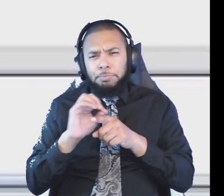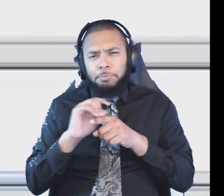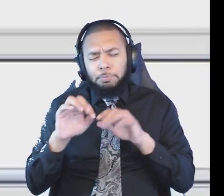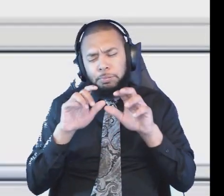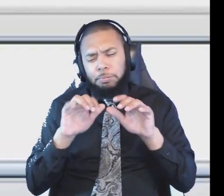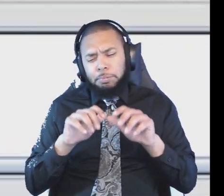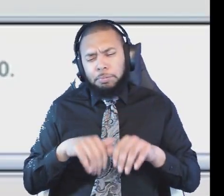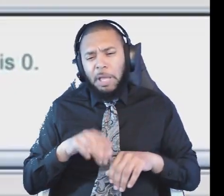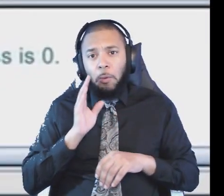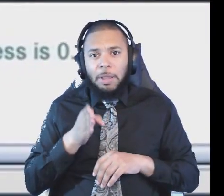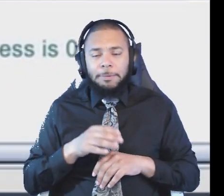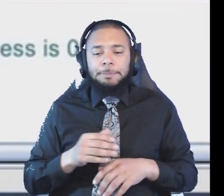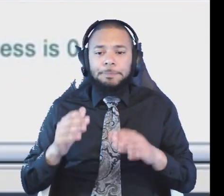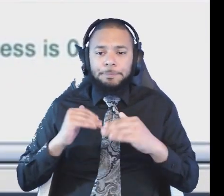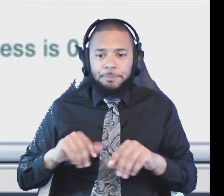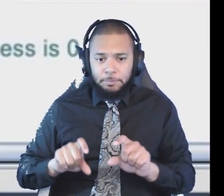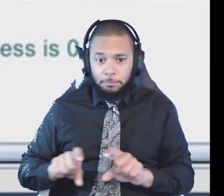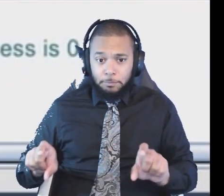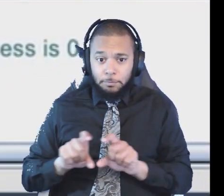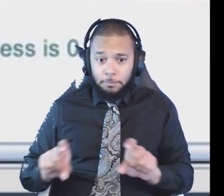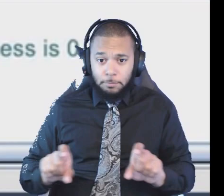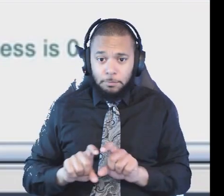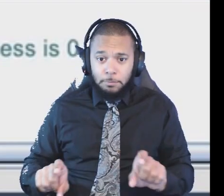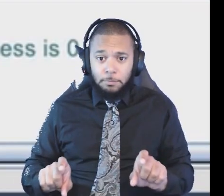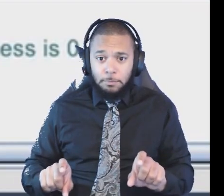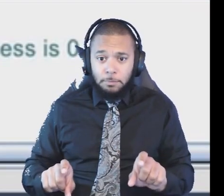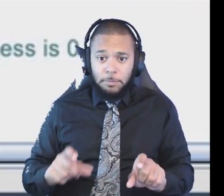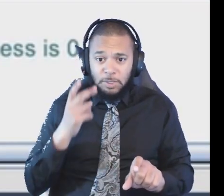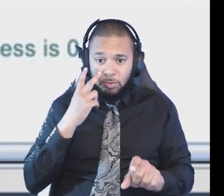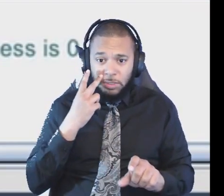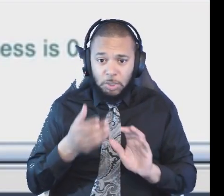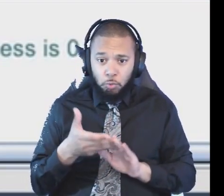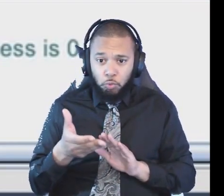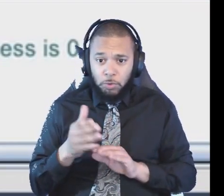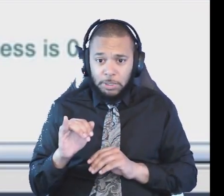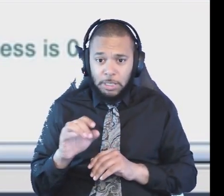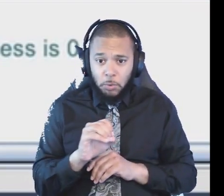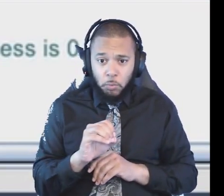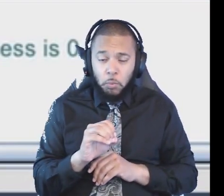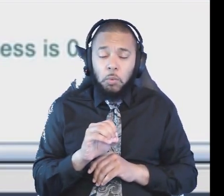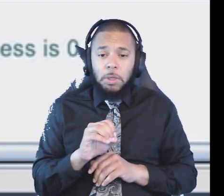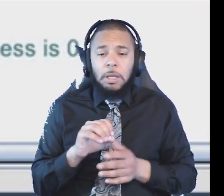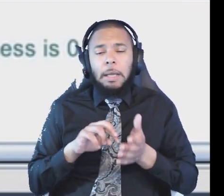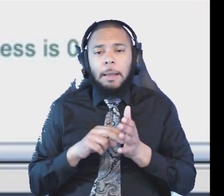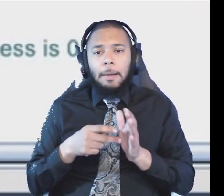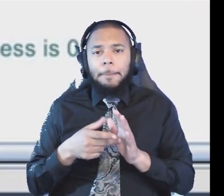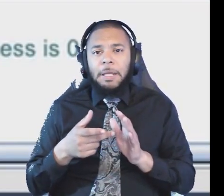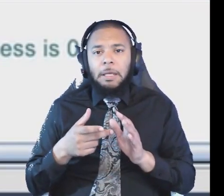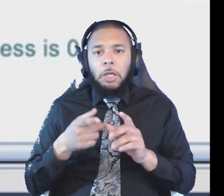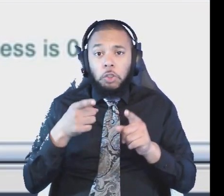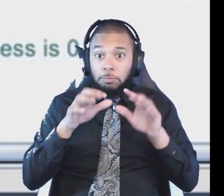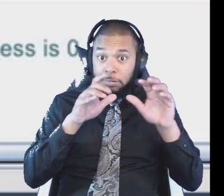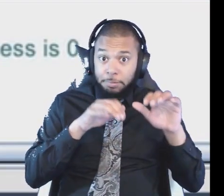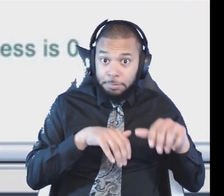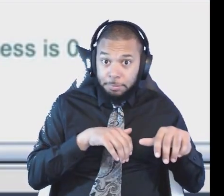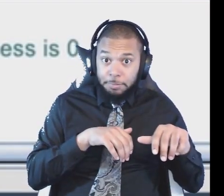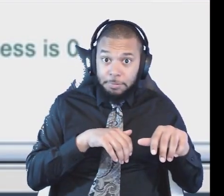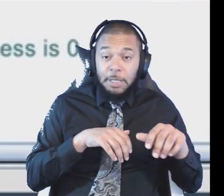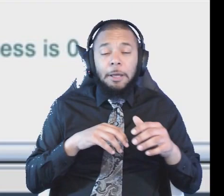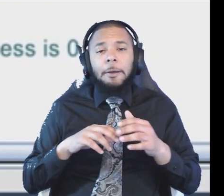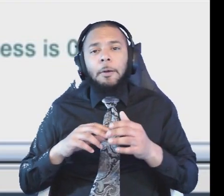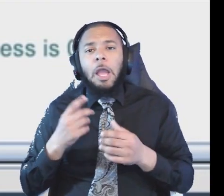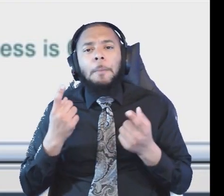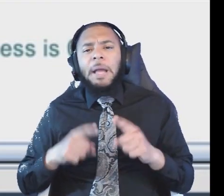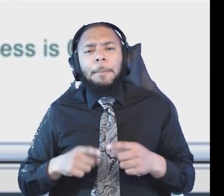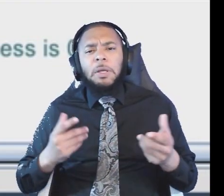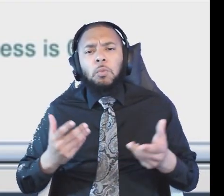And this area down here, you see the tab says Run I/O. That's running the input and output of the